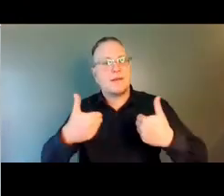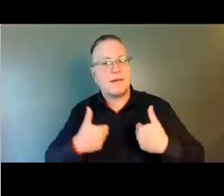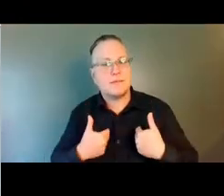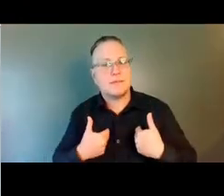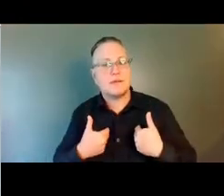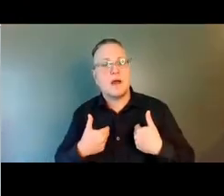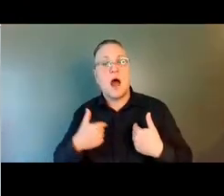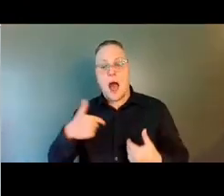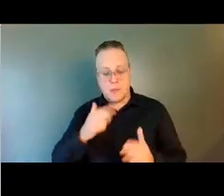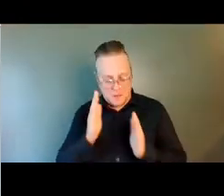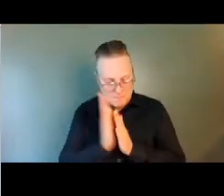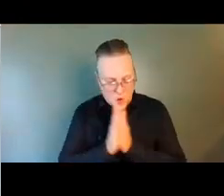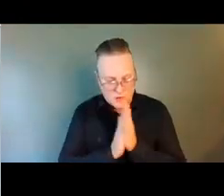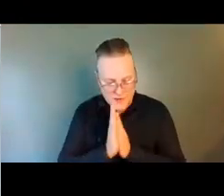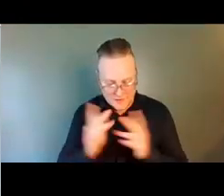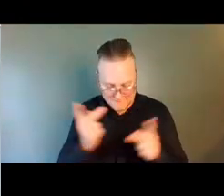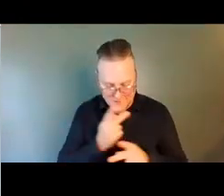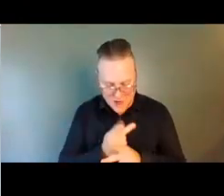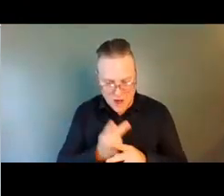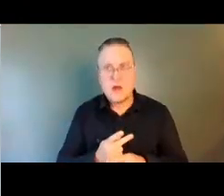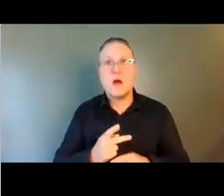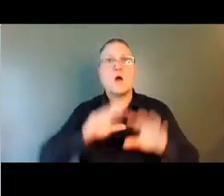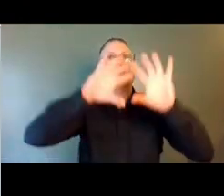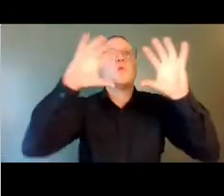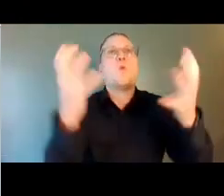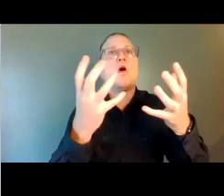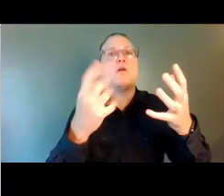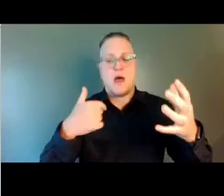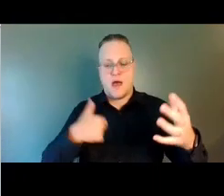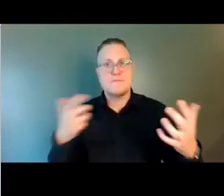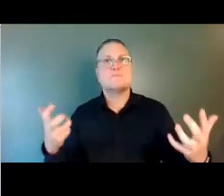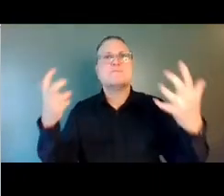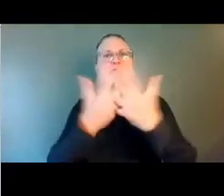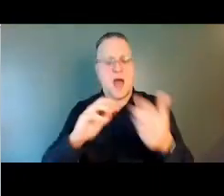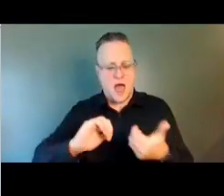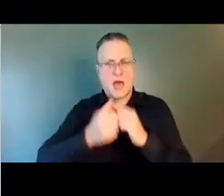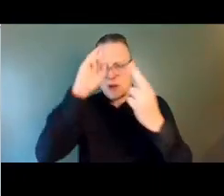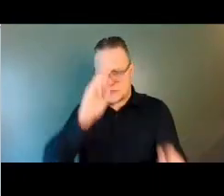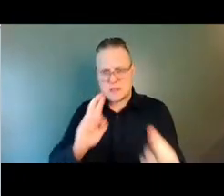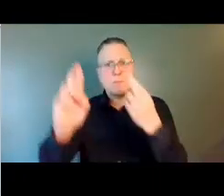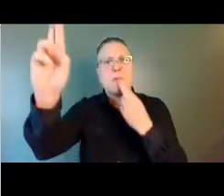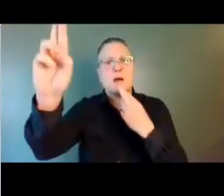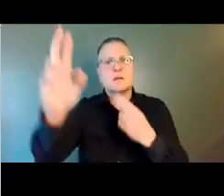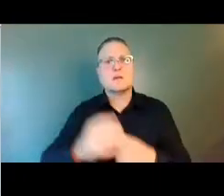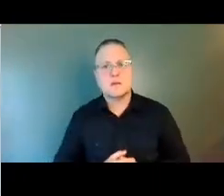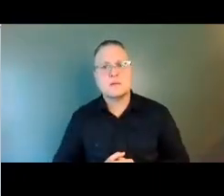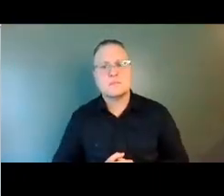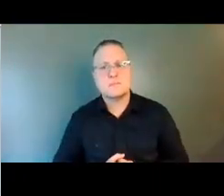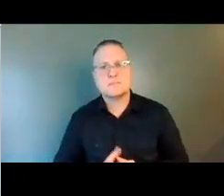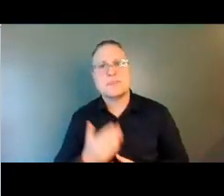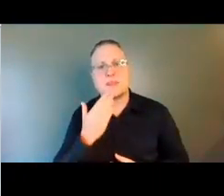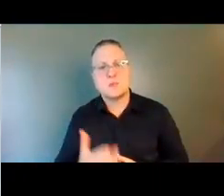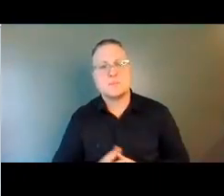And it motivates me to ask, how do I make room for myself in a way that's respectful for myself and others? Thank you.